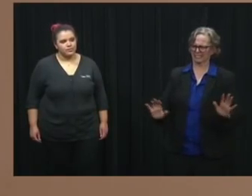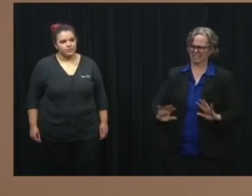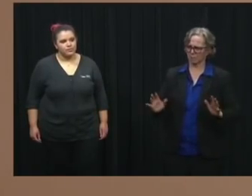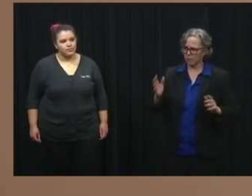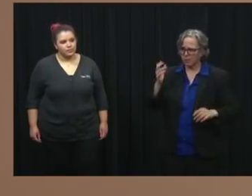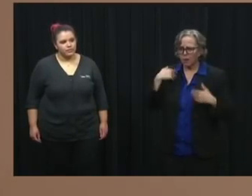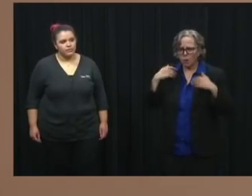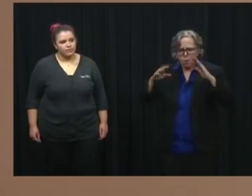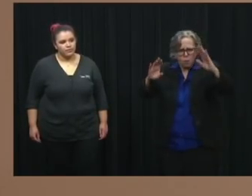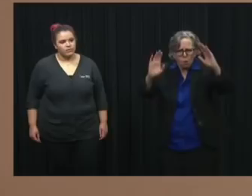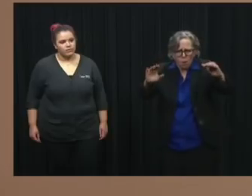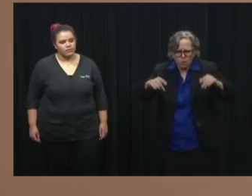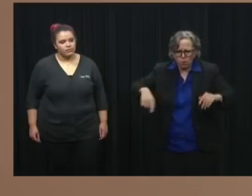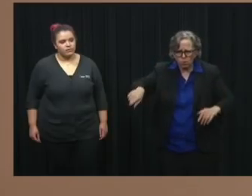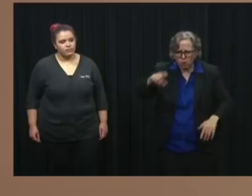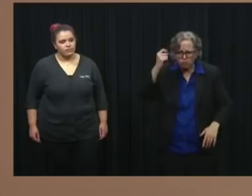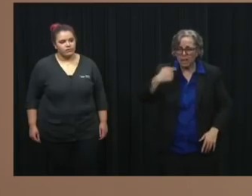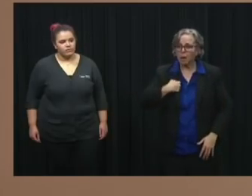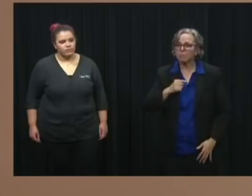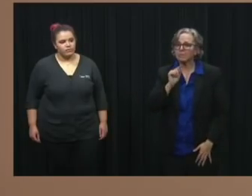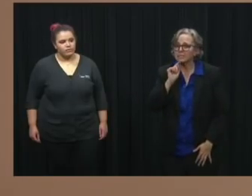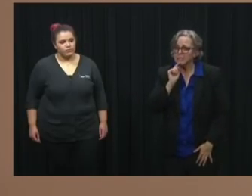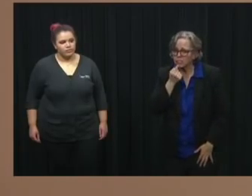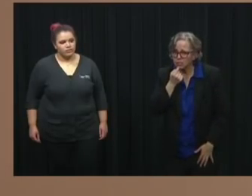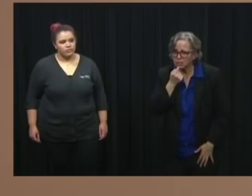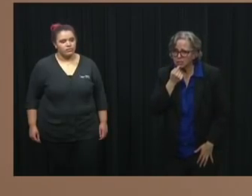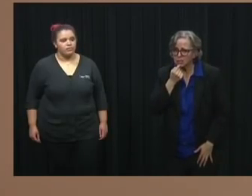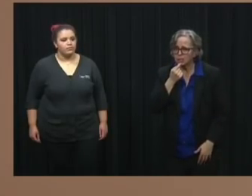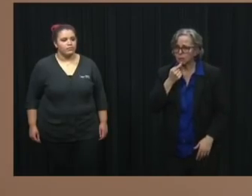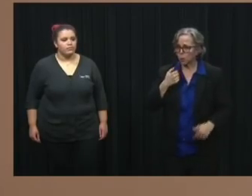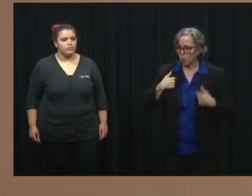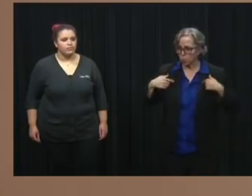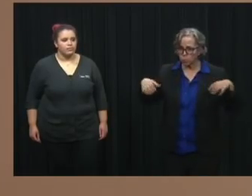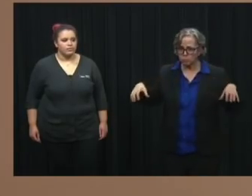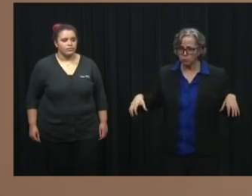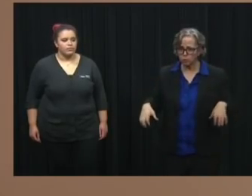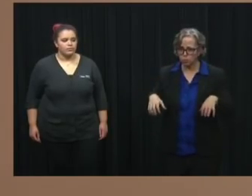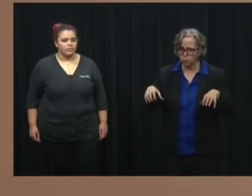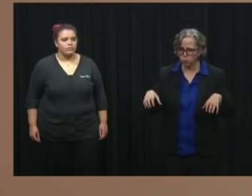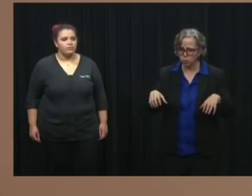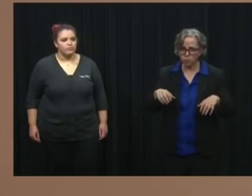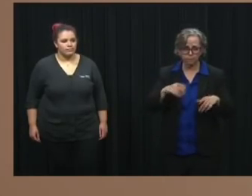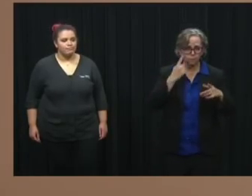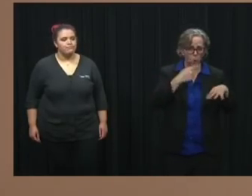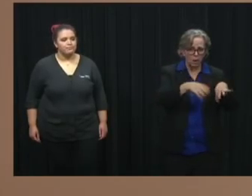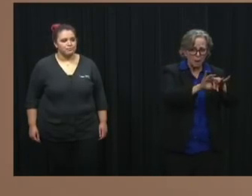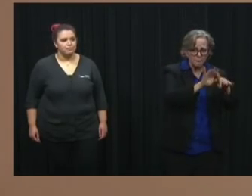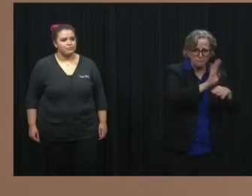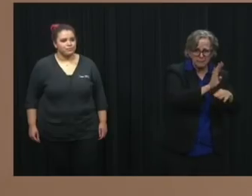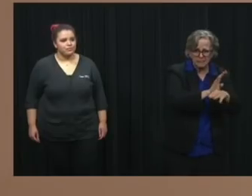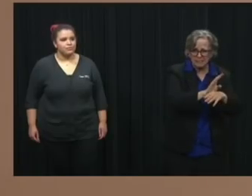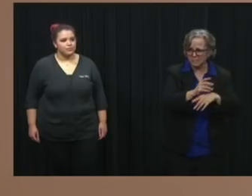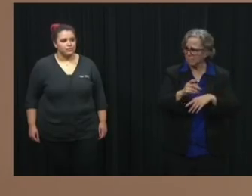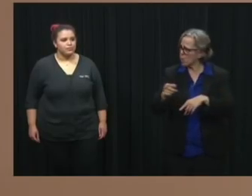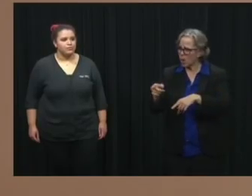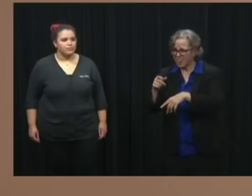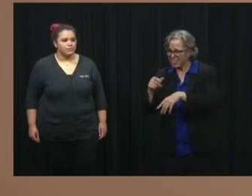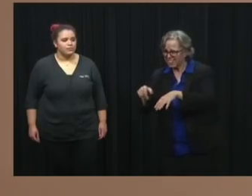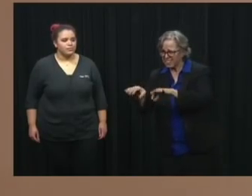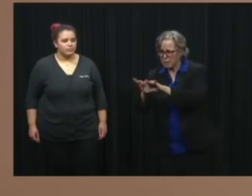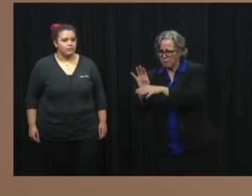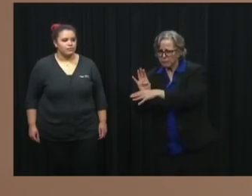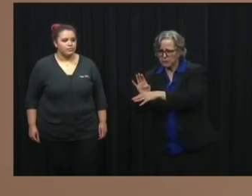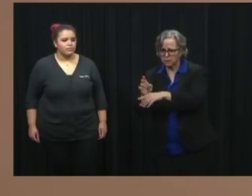all doing, every essential business, every non-essential business, all of these things really will make a difference in